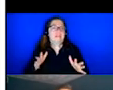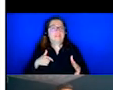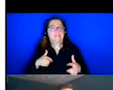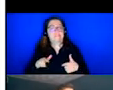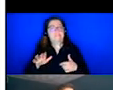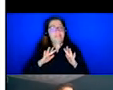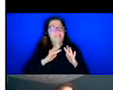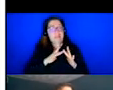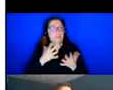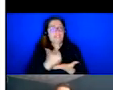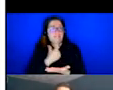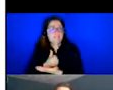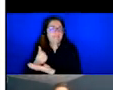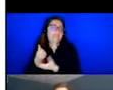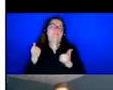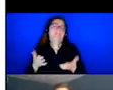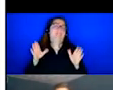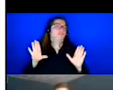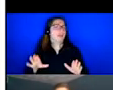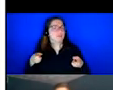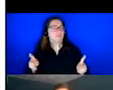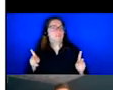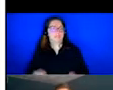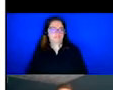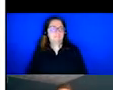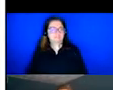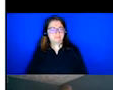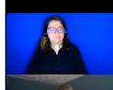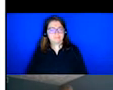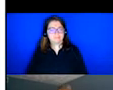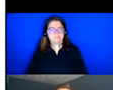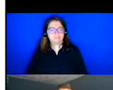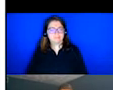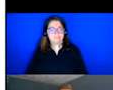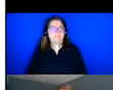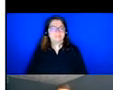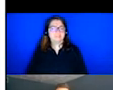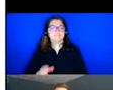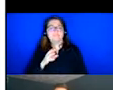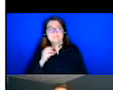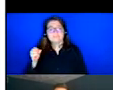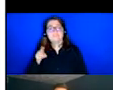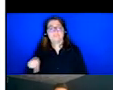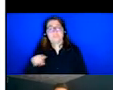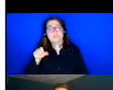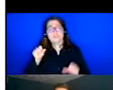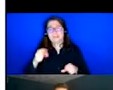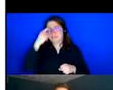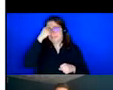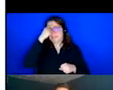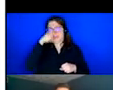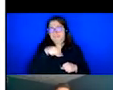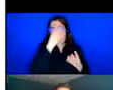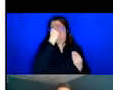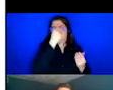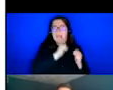of great opportunities to connect and stay connected to. And it's a great way that you can then think about how to incorporate your professional development